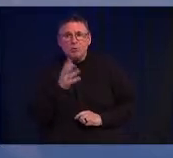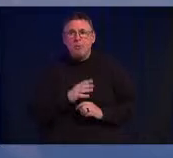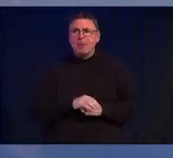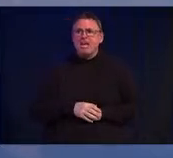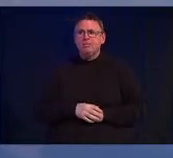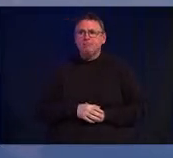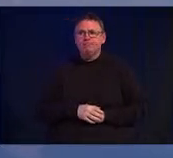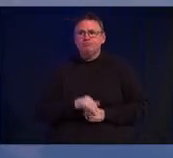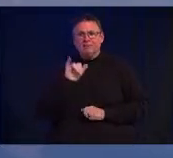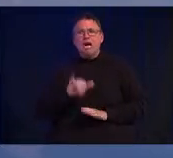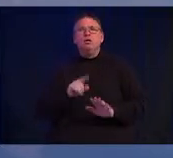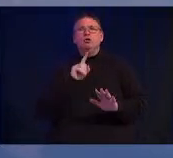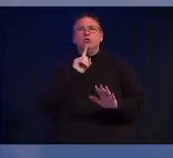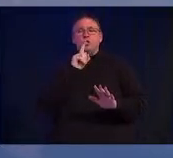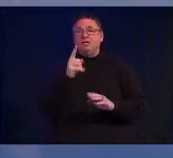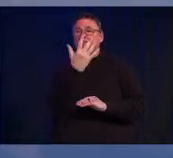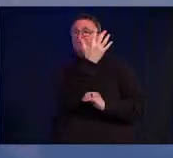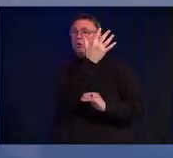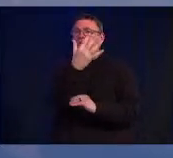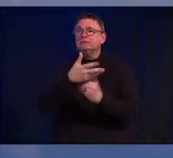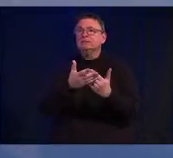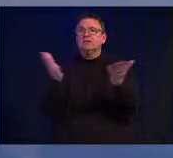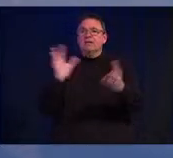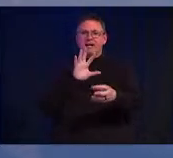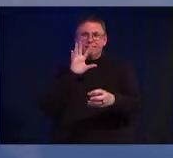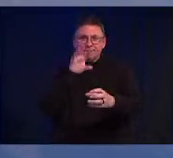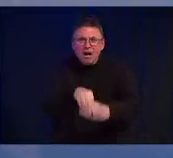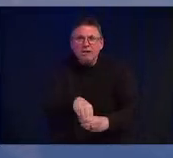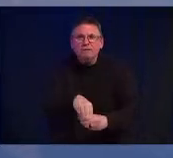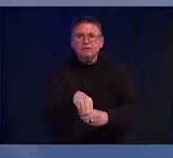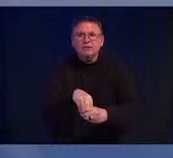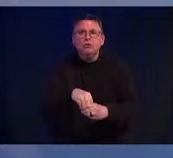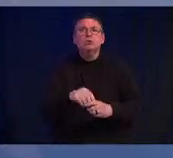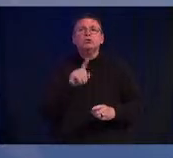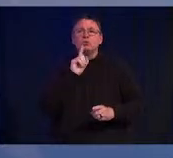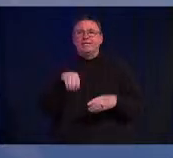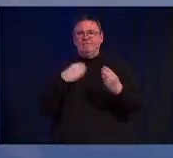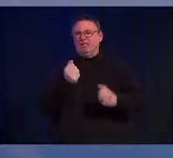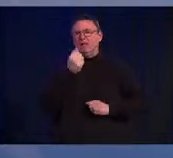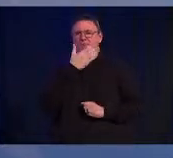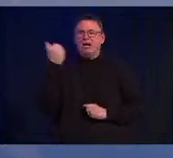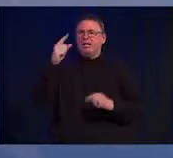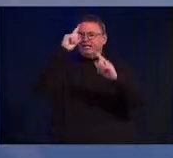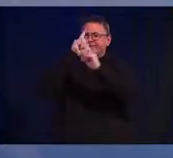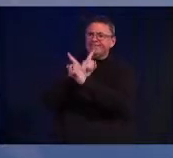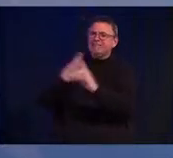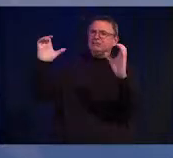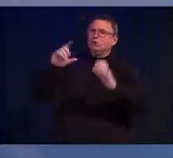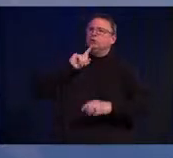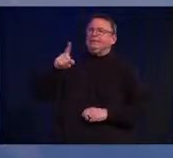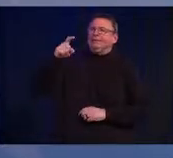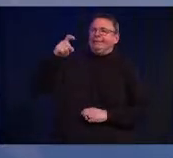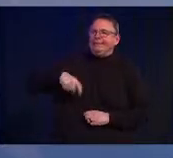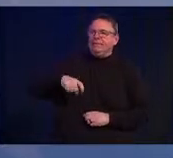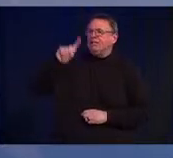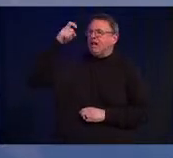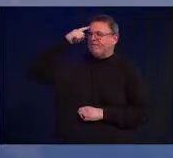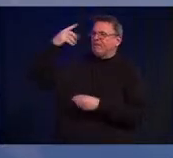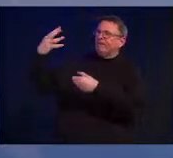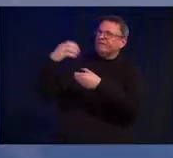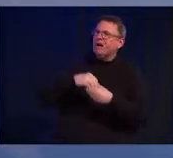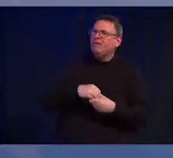on forestry, being involved with it is going to give you a much better idea what government's involvement should